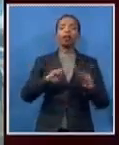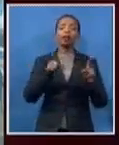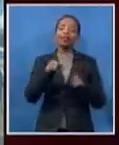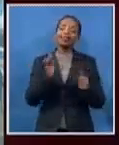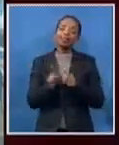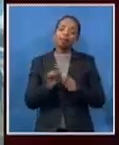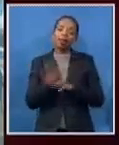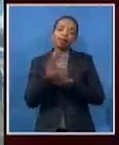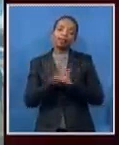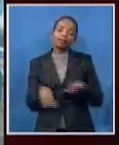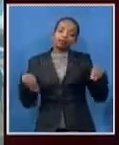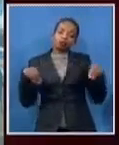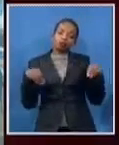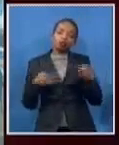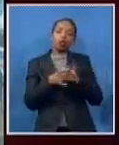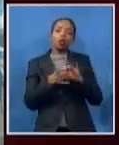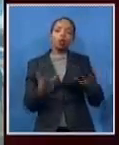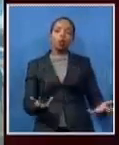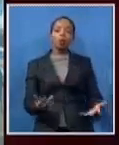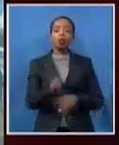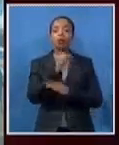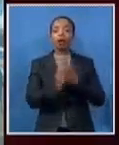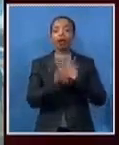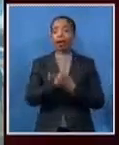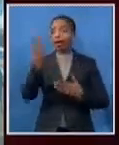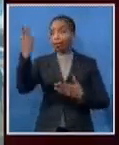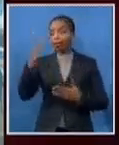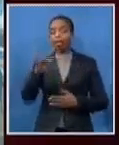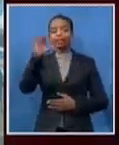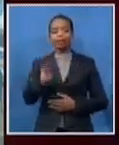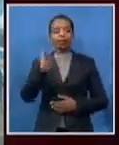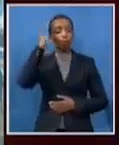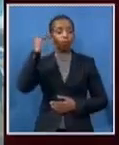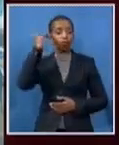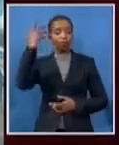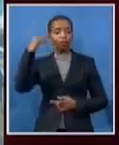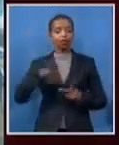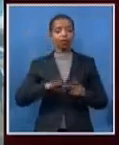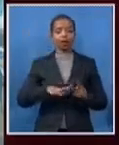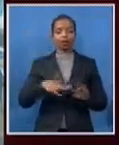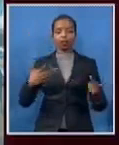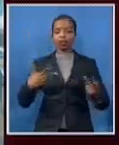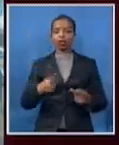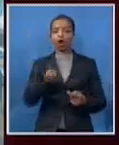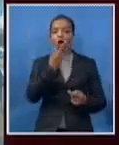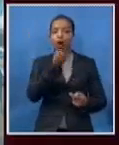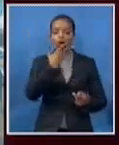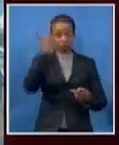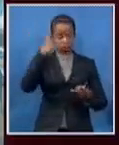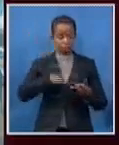China, in South Korea, in Hong Kong, in Vietnam today, in Bangladesh today, is